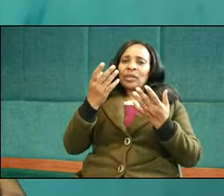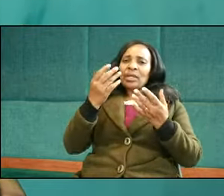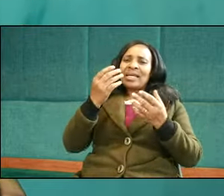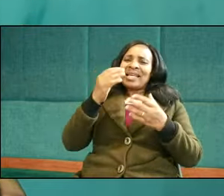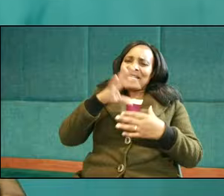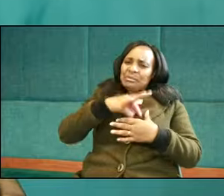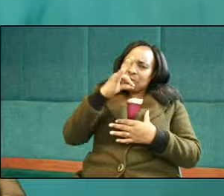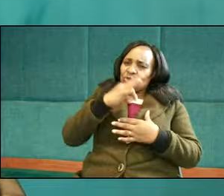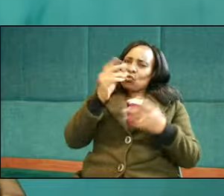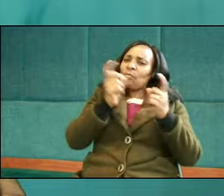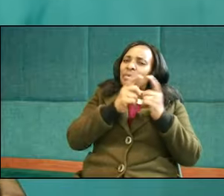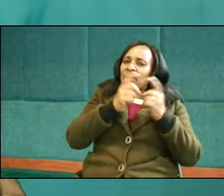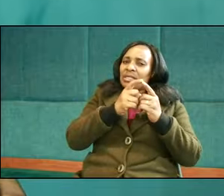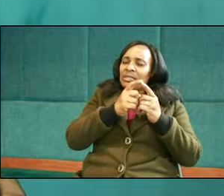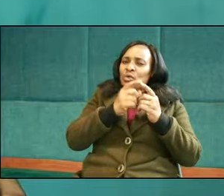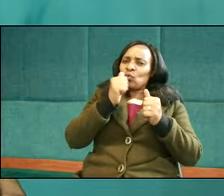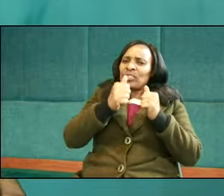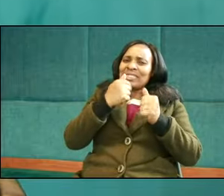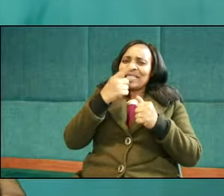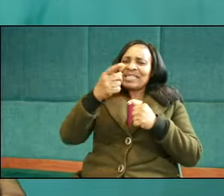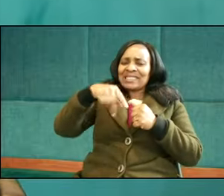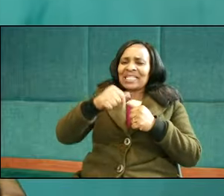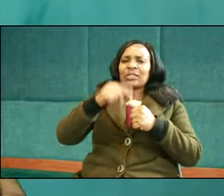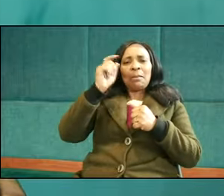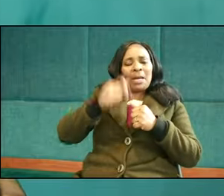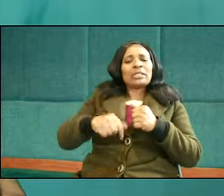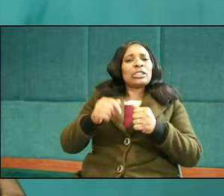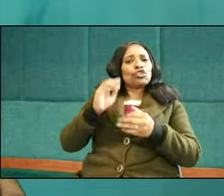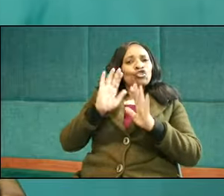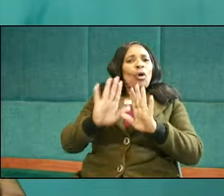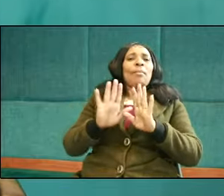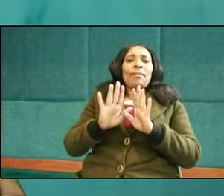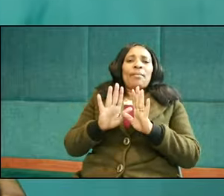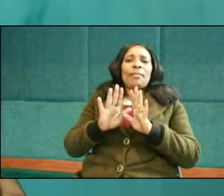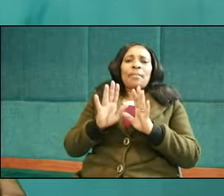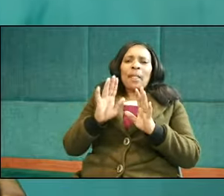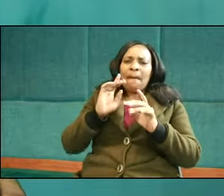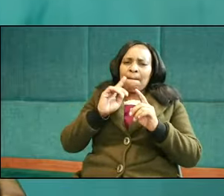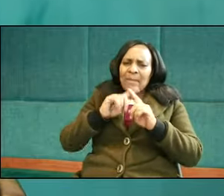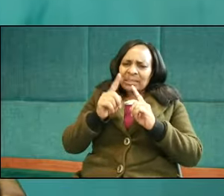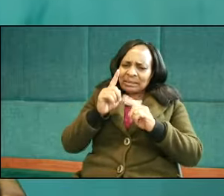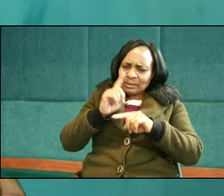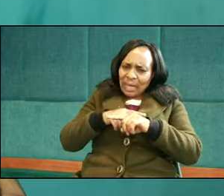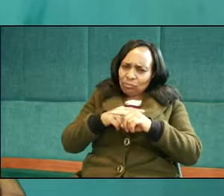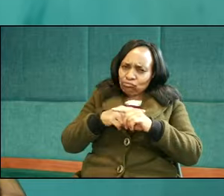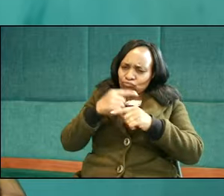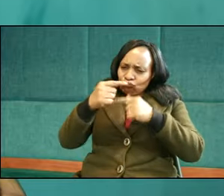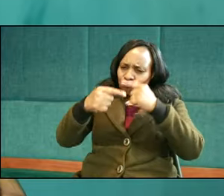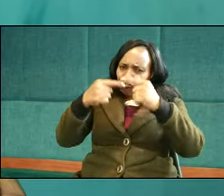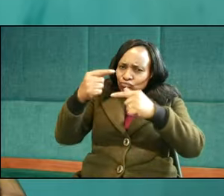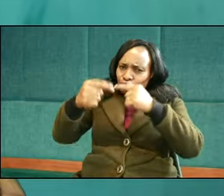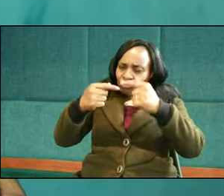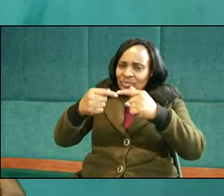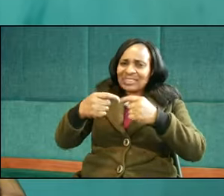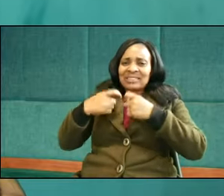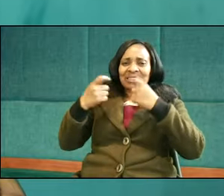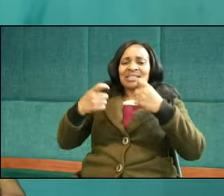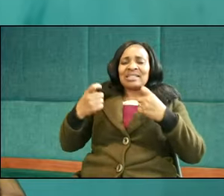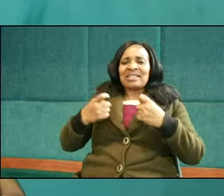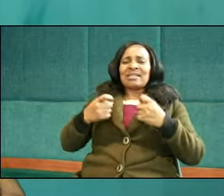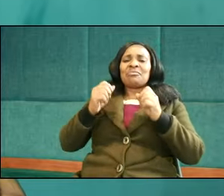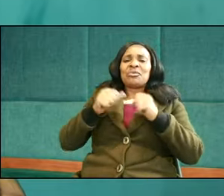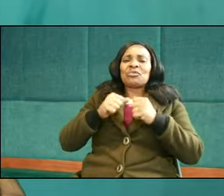spiritual pain, that tells us you need to stop doing what you're doing. But once you continue doing sin, that pain is sort of